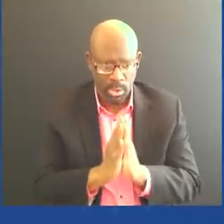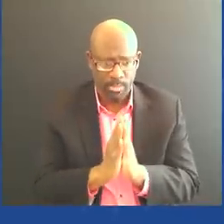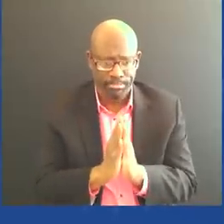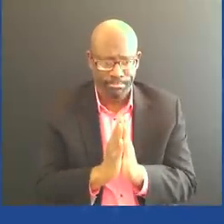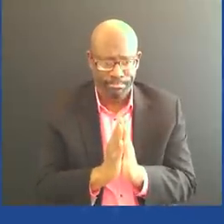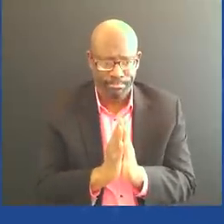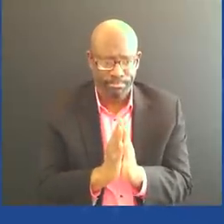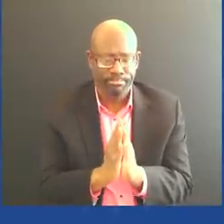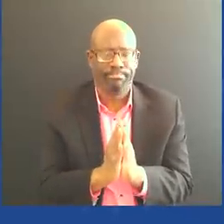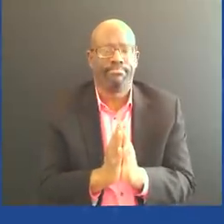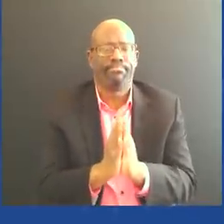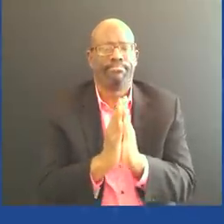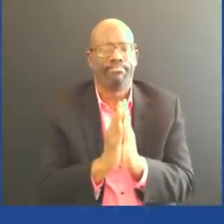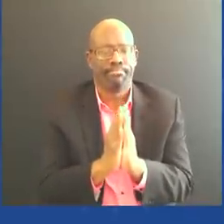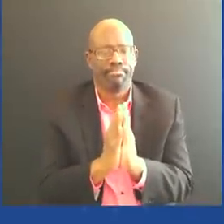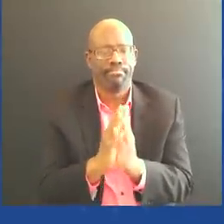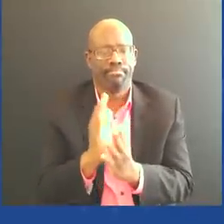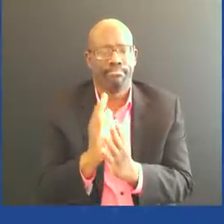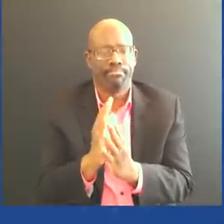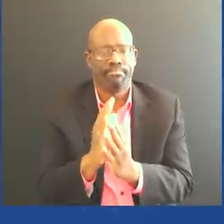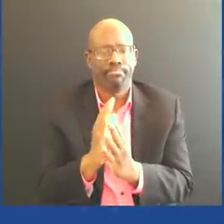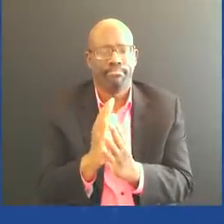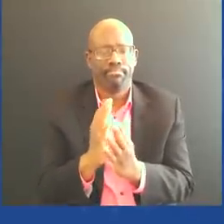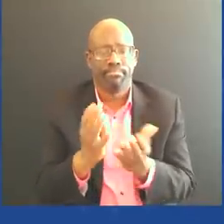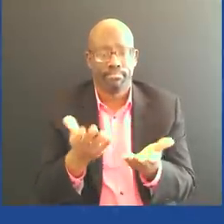Would you join me in prayer?